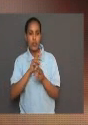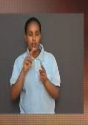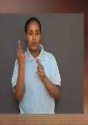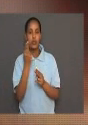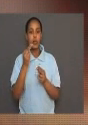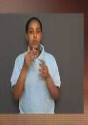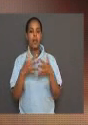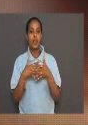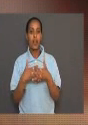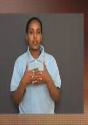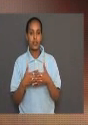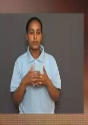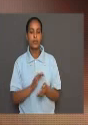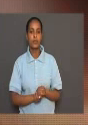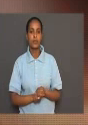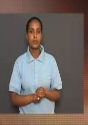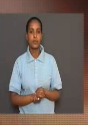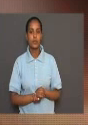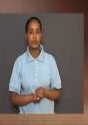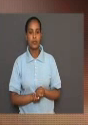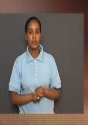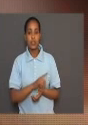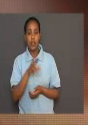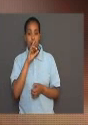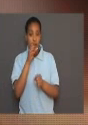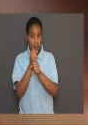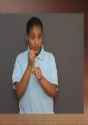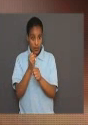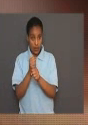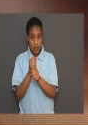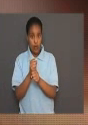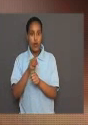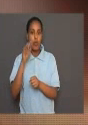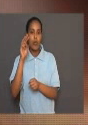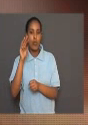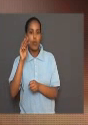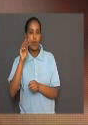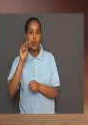useful materials. They are made of monomers.